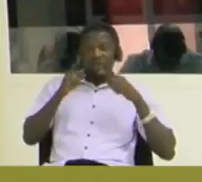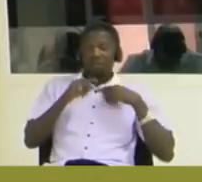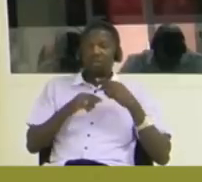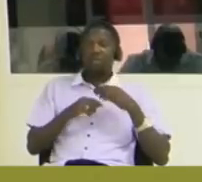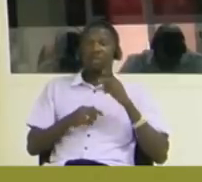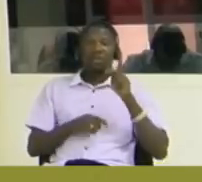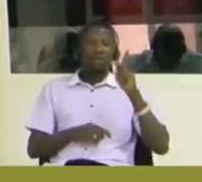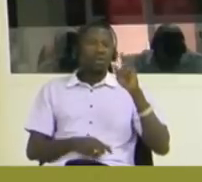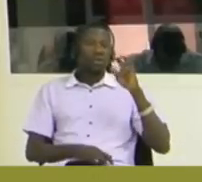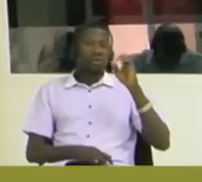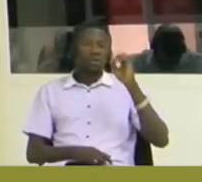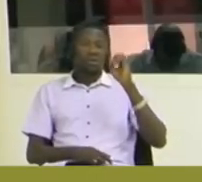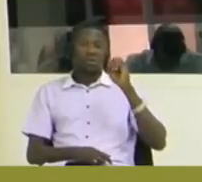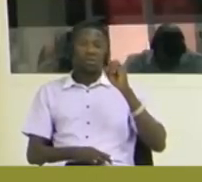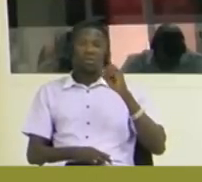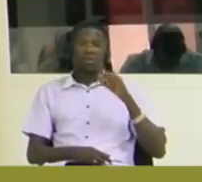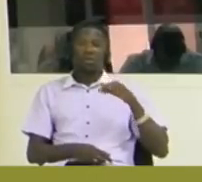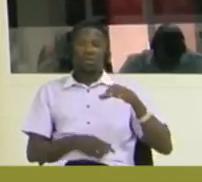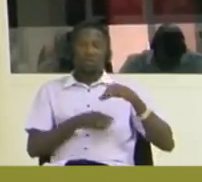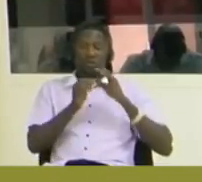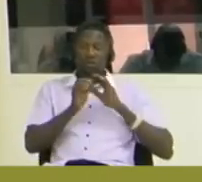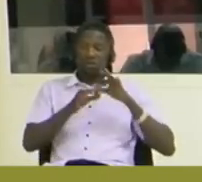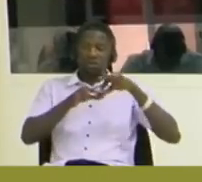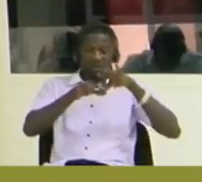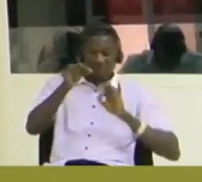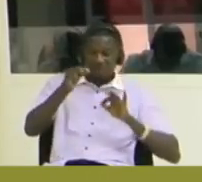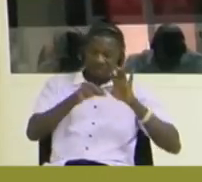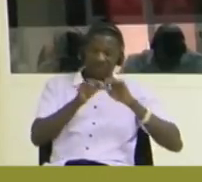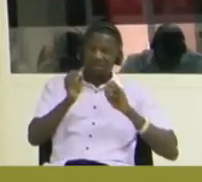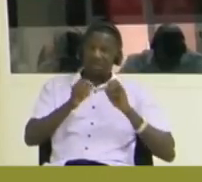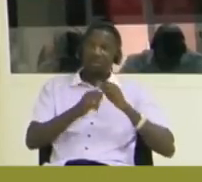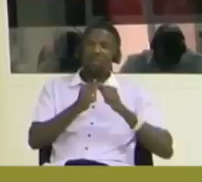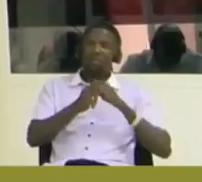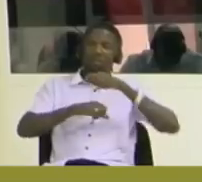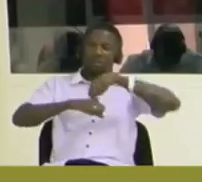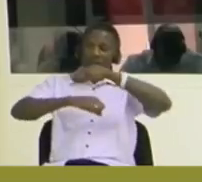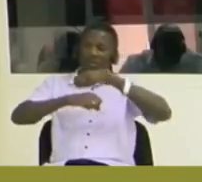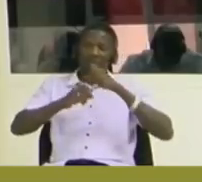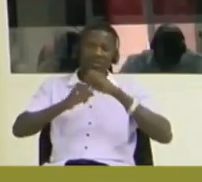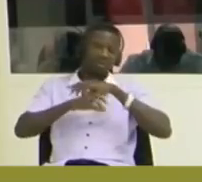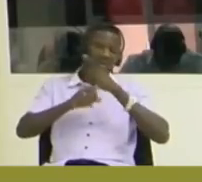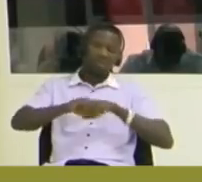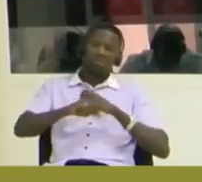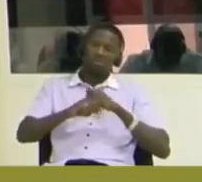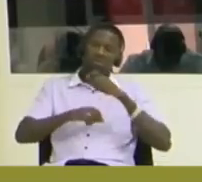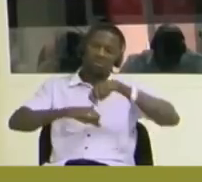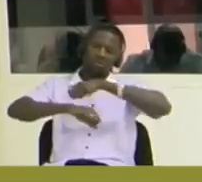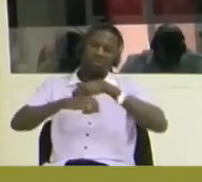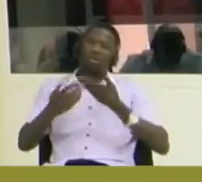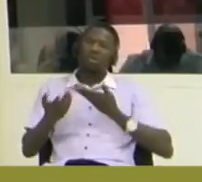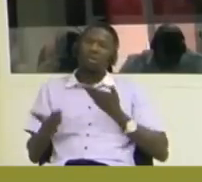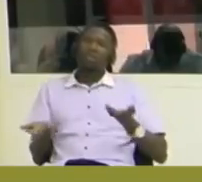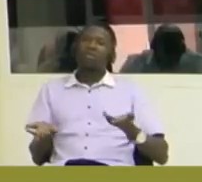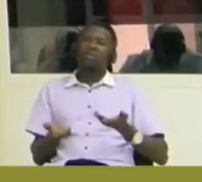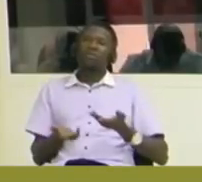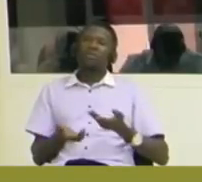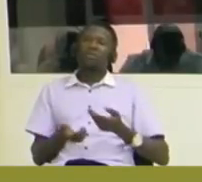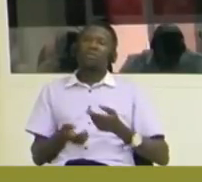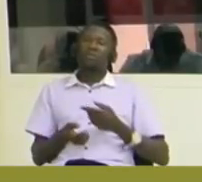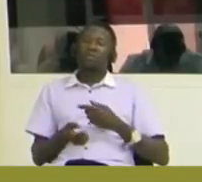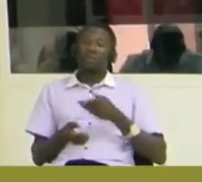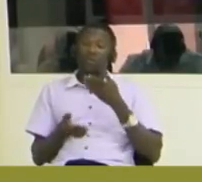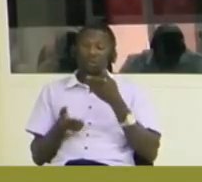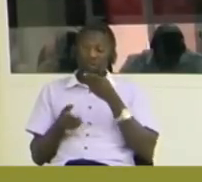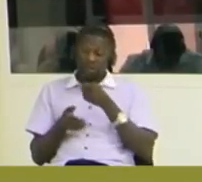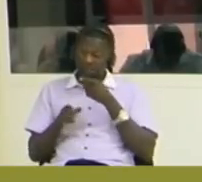shredded and threw it in the kitchen whilst I was cooking. So this is the impression